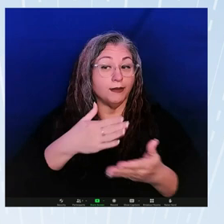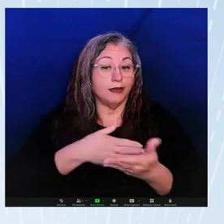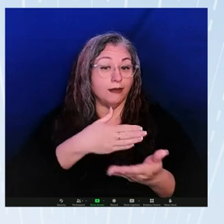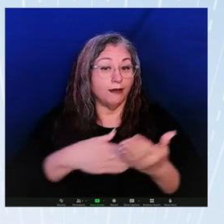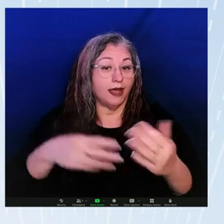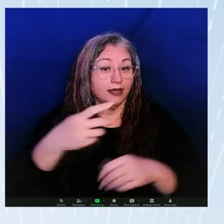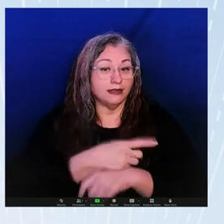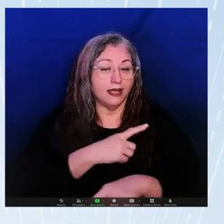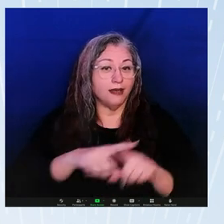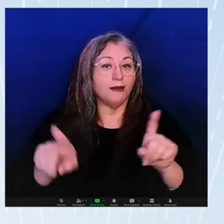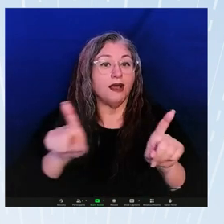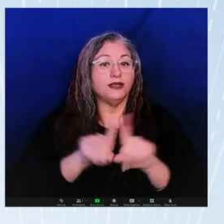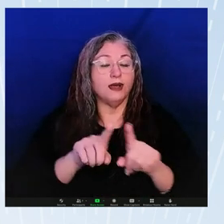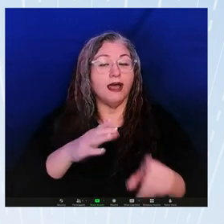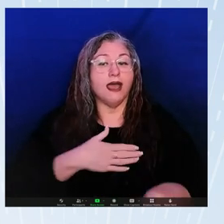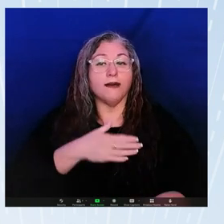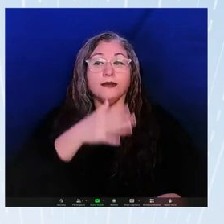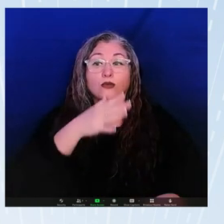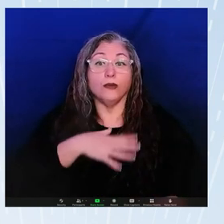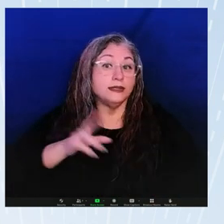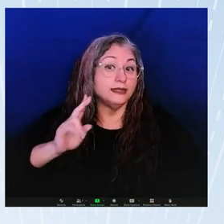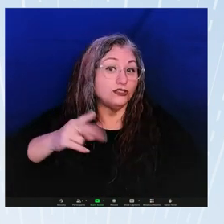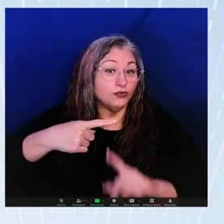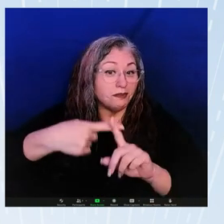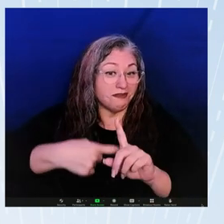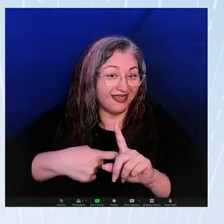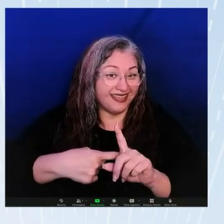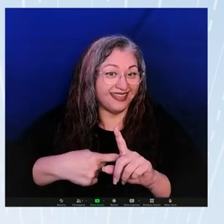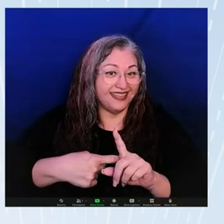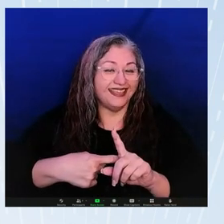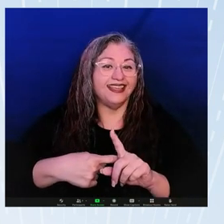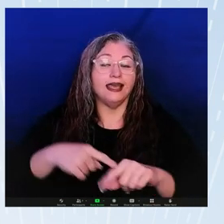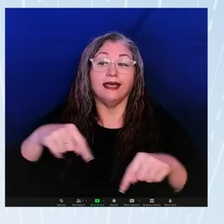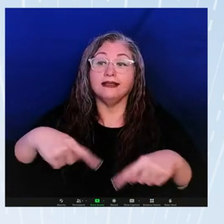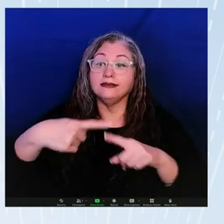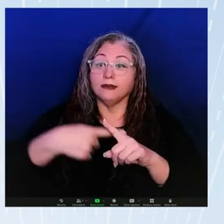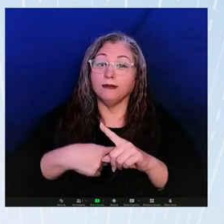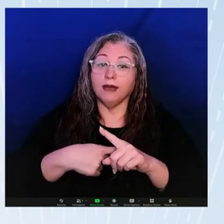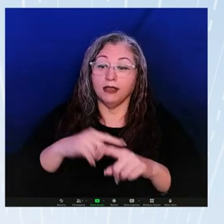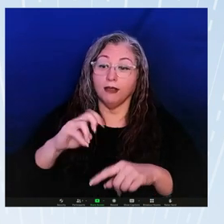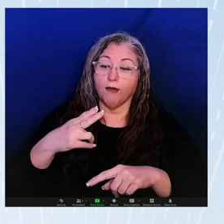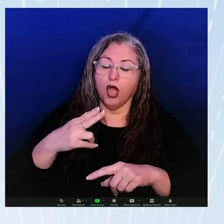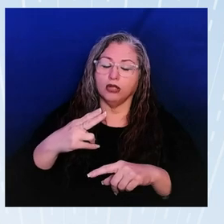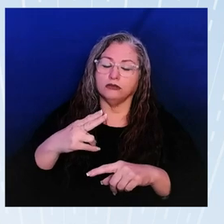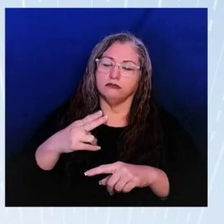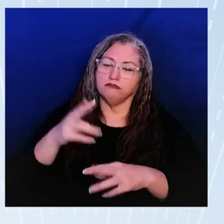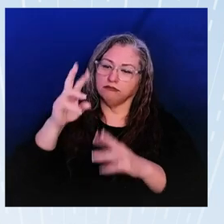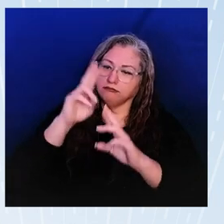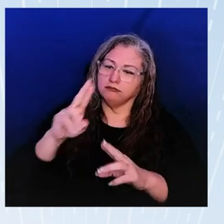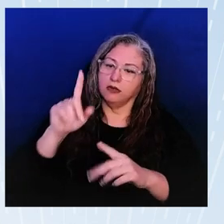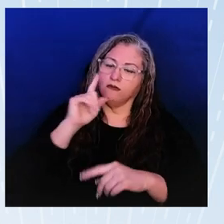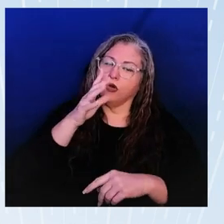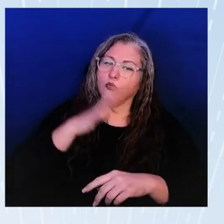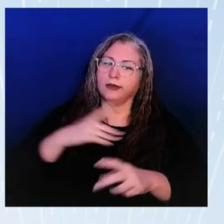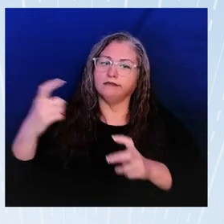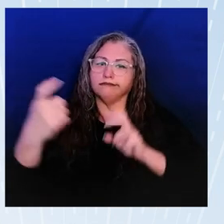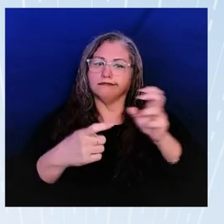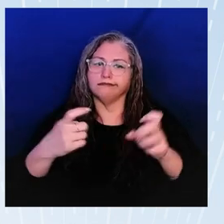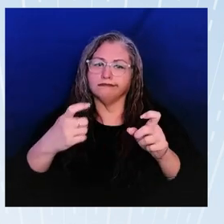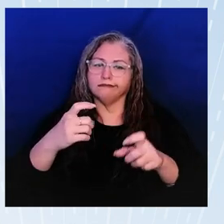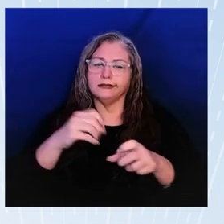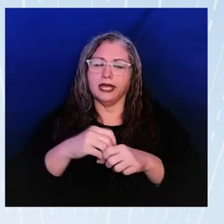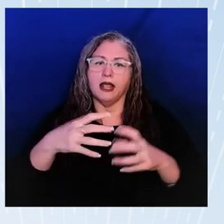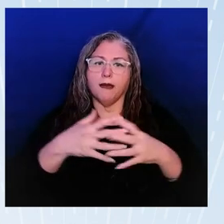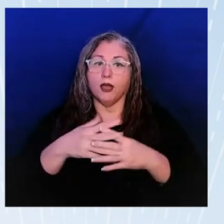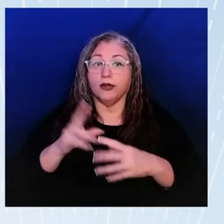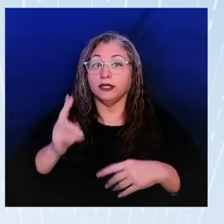happy Women's History Month. This month, March, is set aside to honor women's contributions in American history. And many